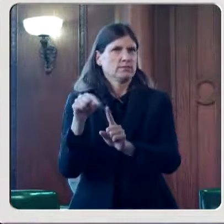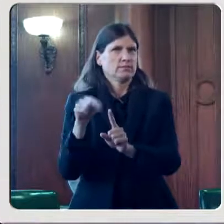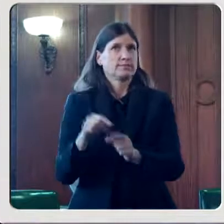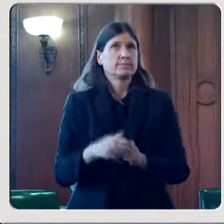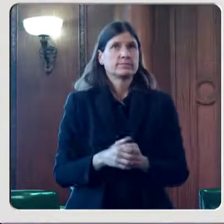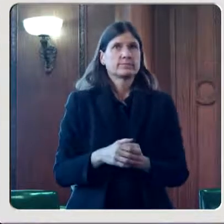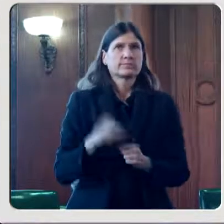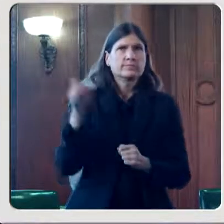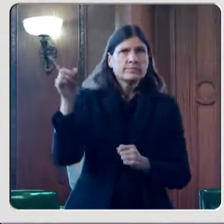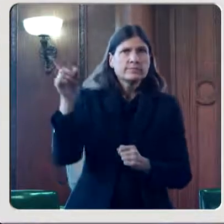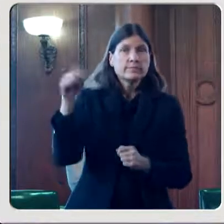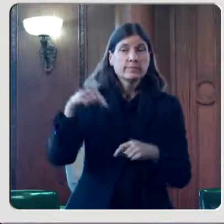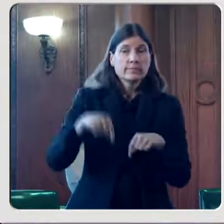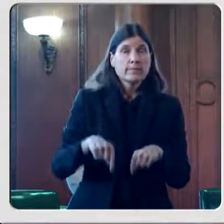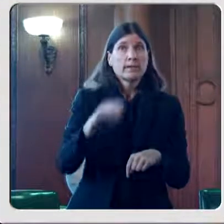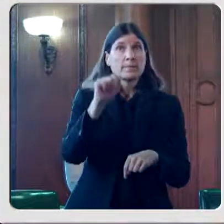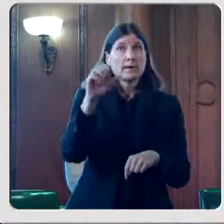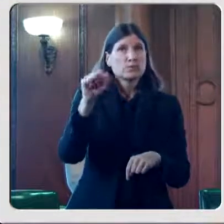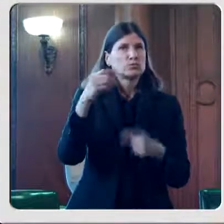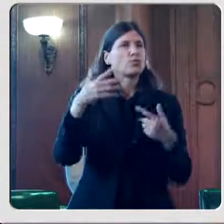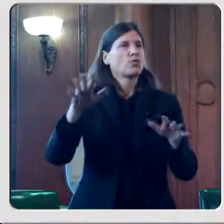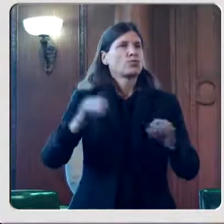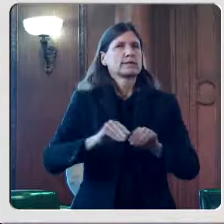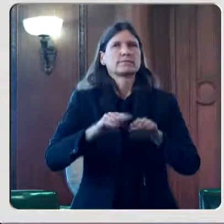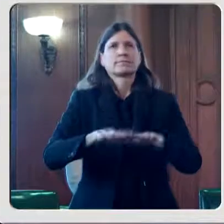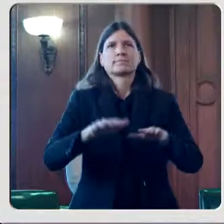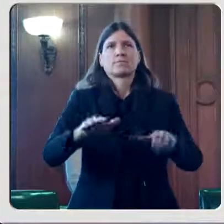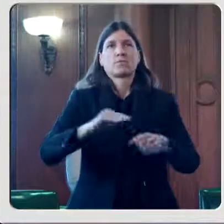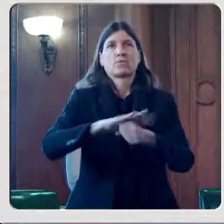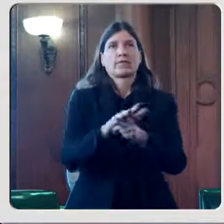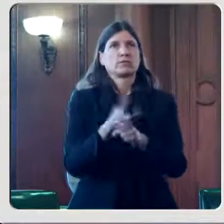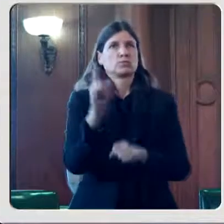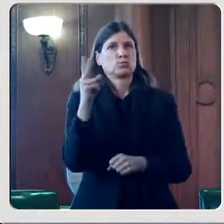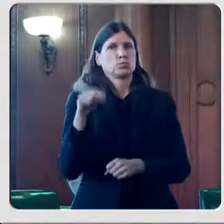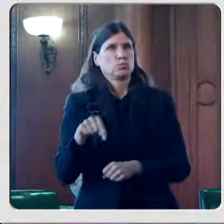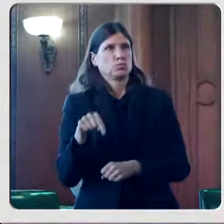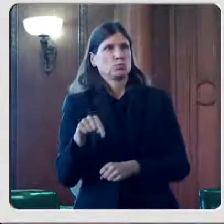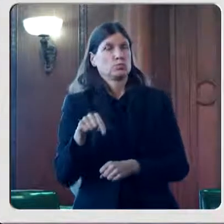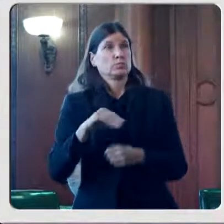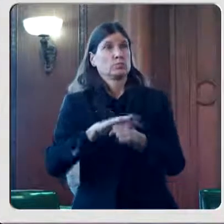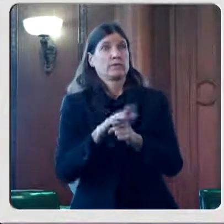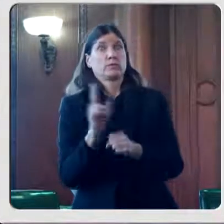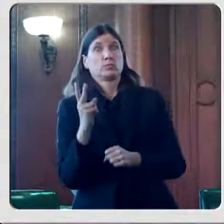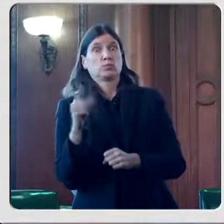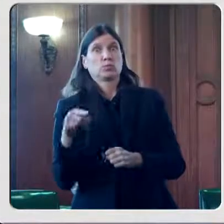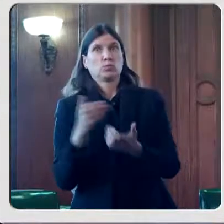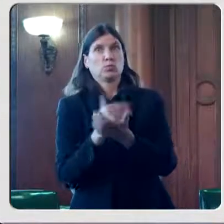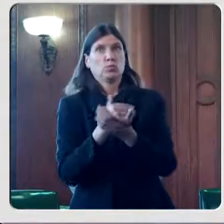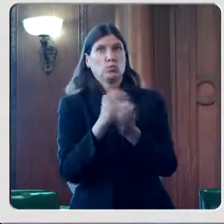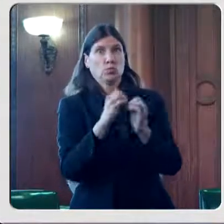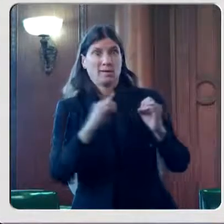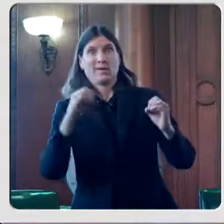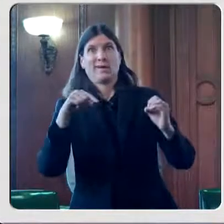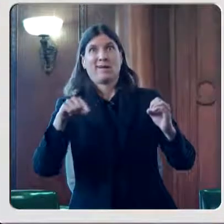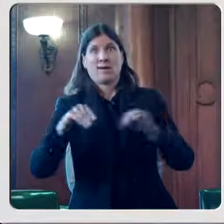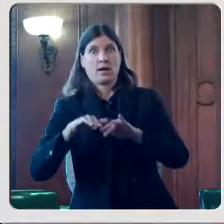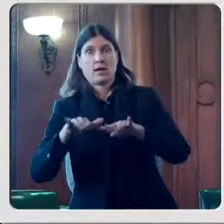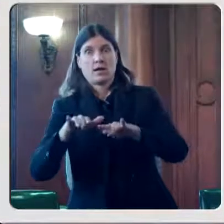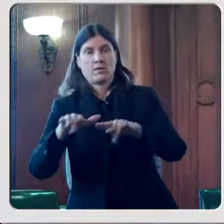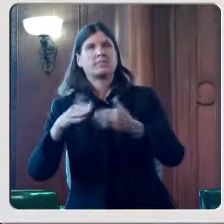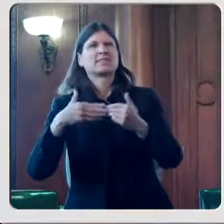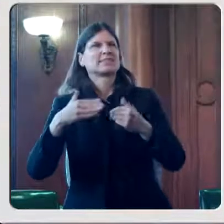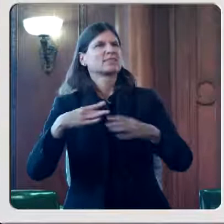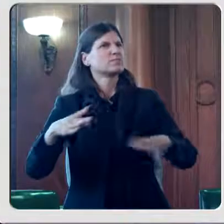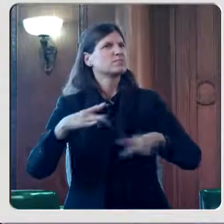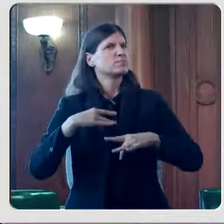this virus is more contagious than the one we were dealing with over the summer, or the one that's the most common right now.